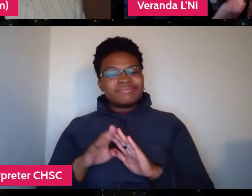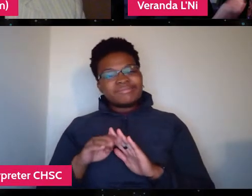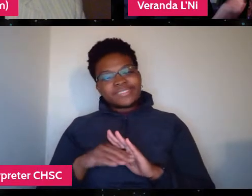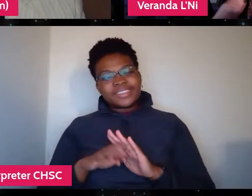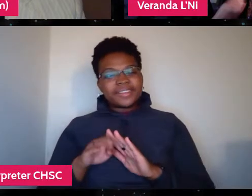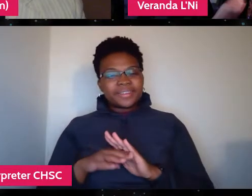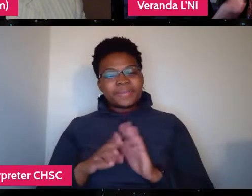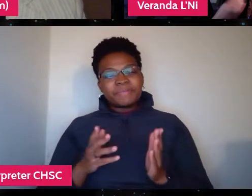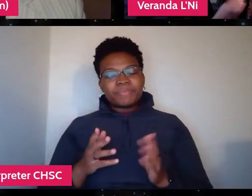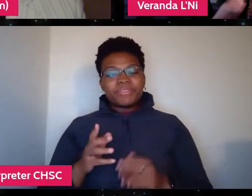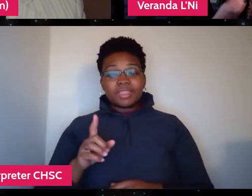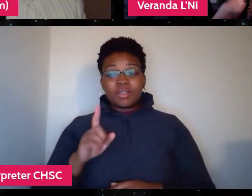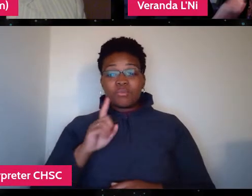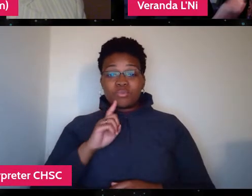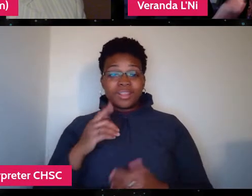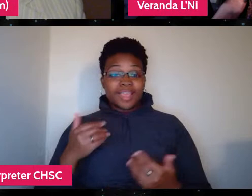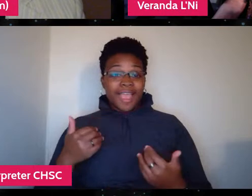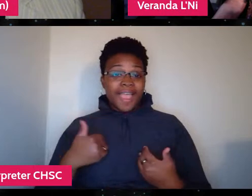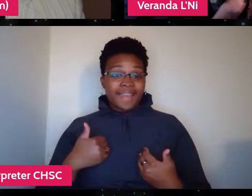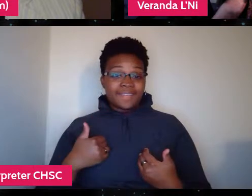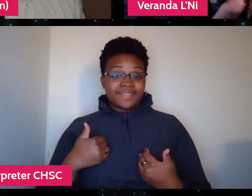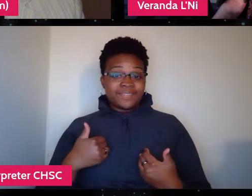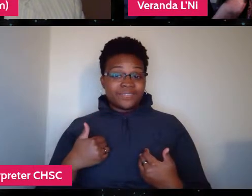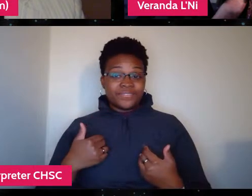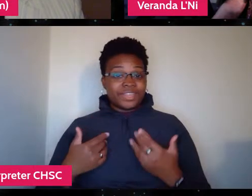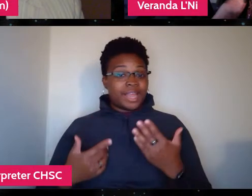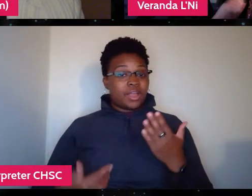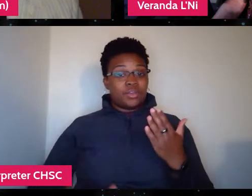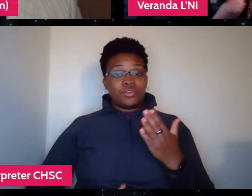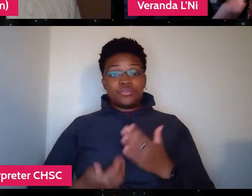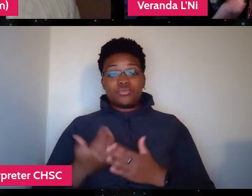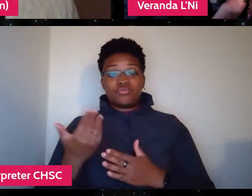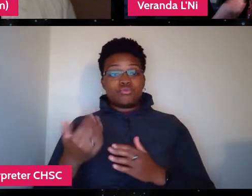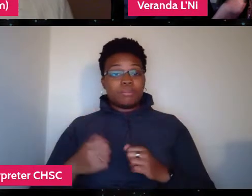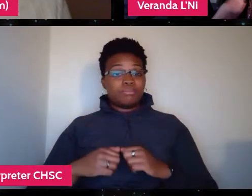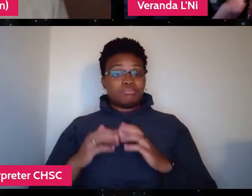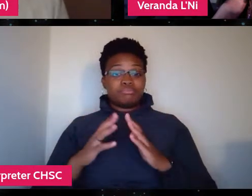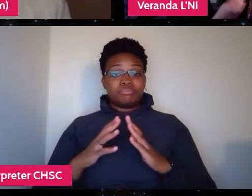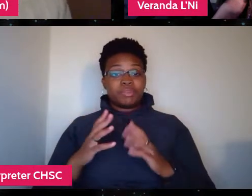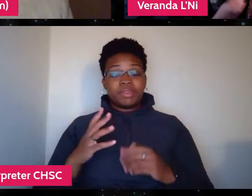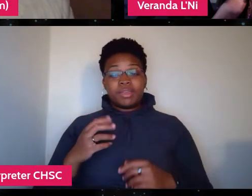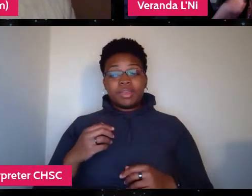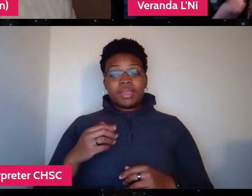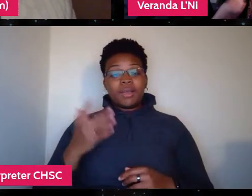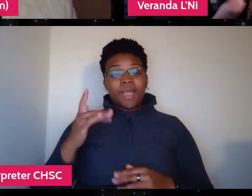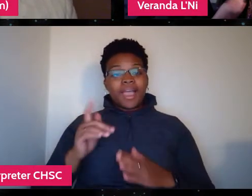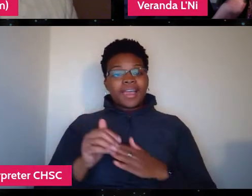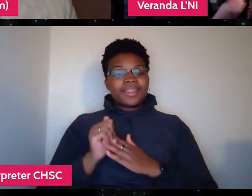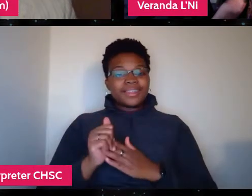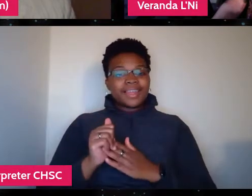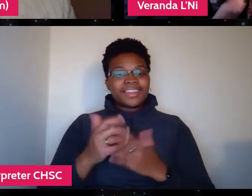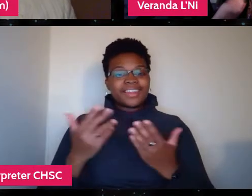is really having a resurgence in part because it's being led by a bunch of really cool progressive people.